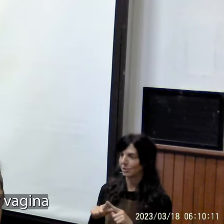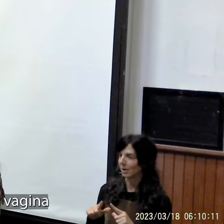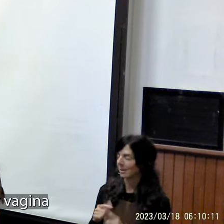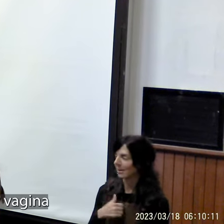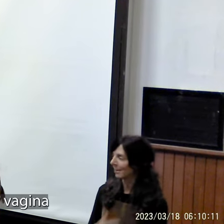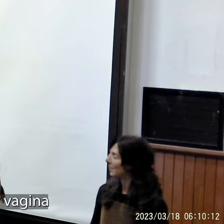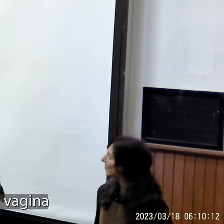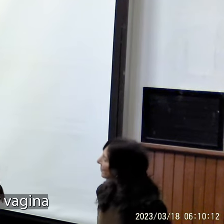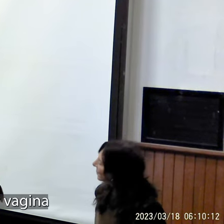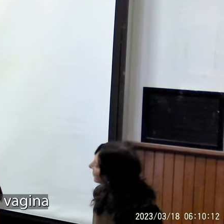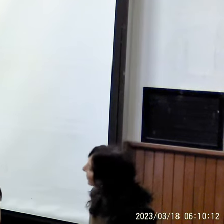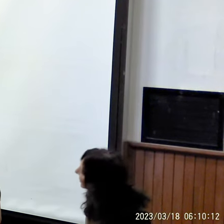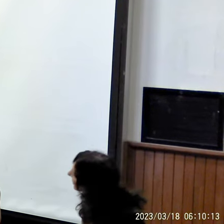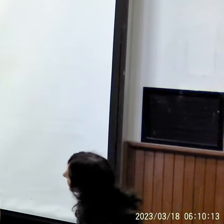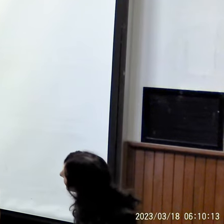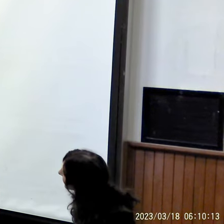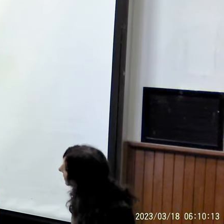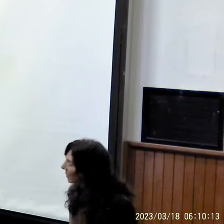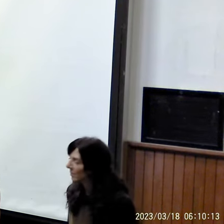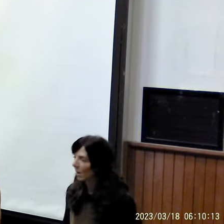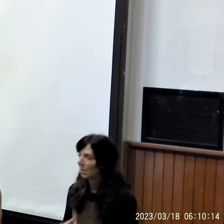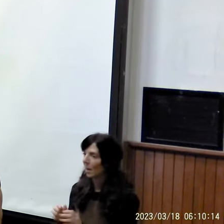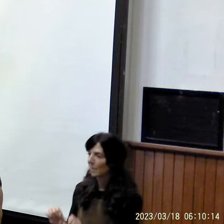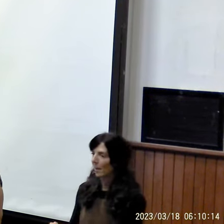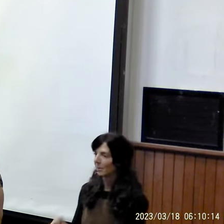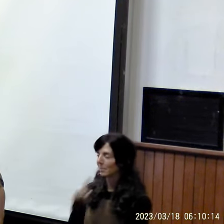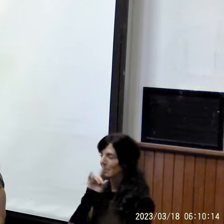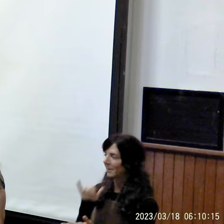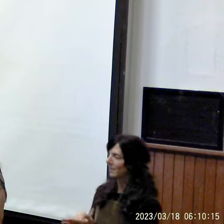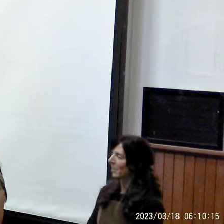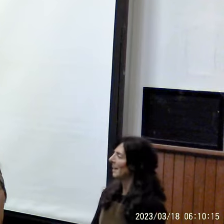vagina. I think there's plenty of possibility for that.